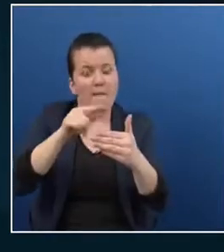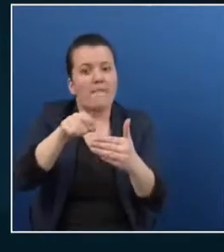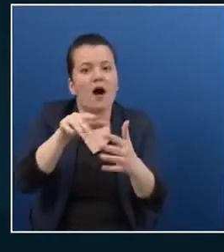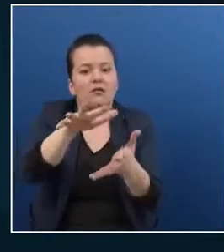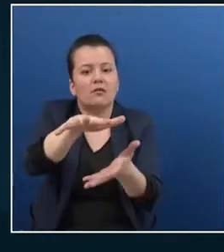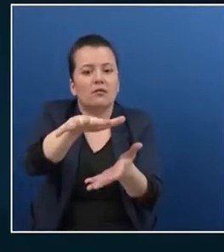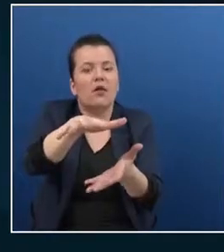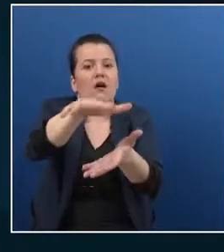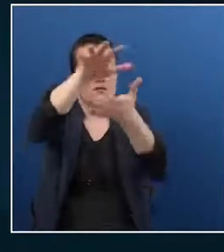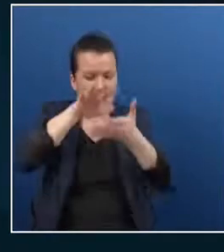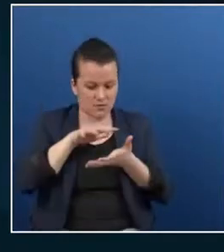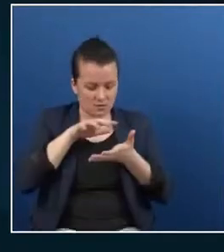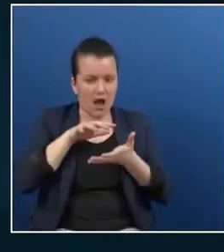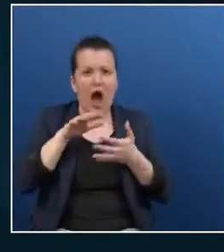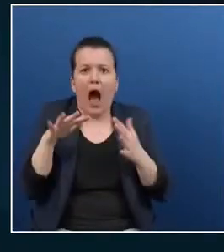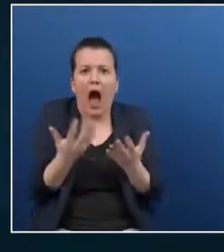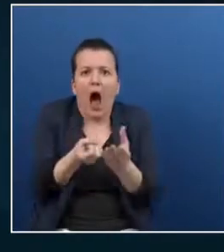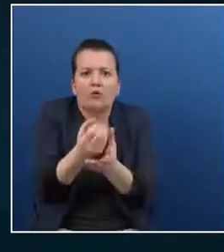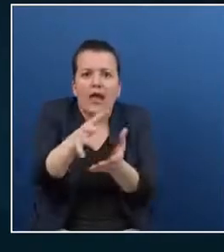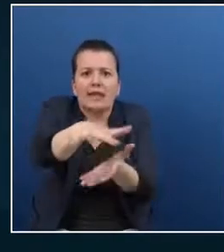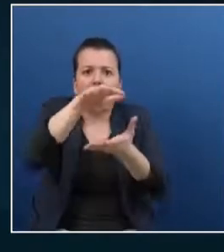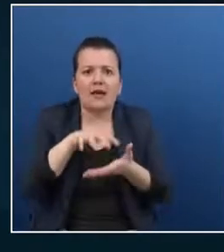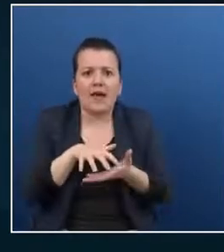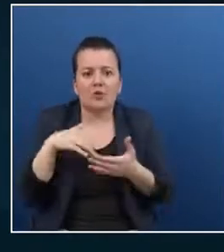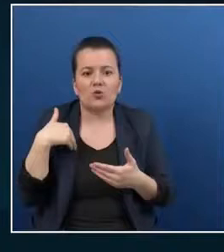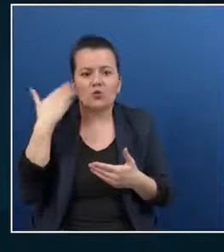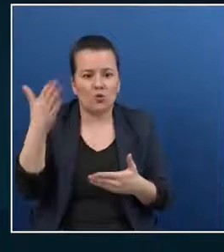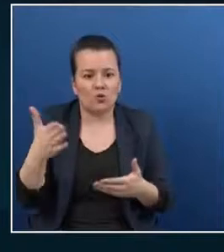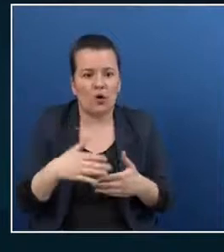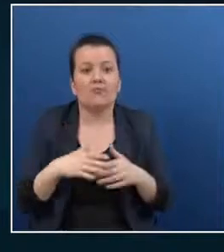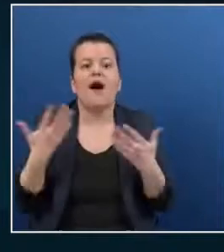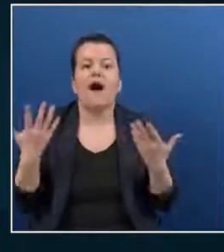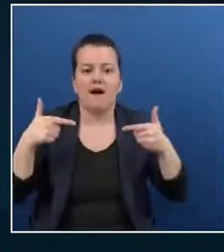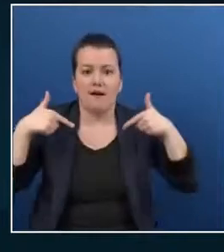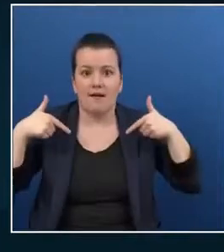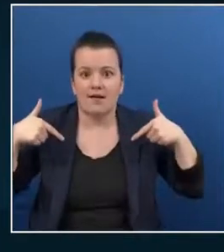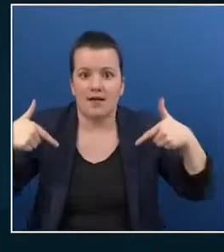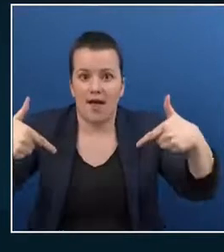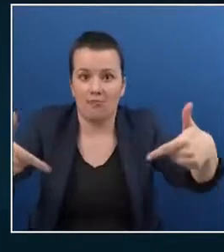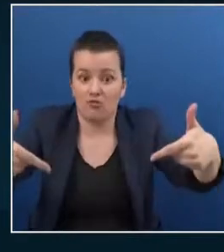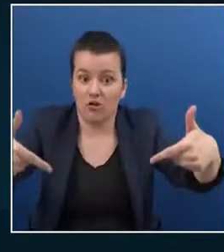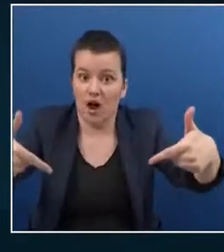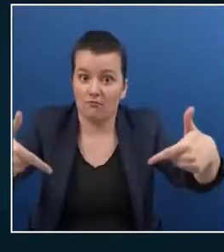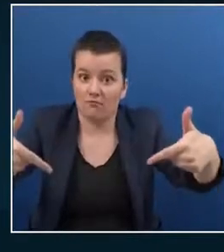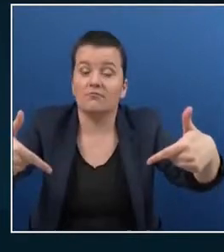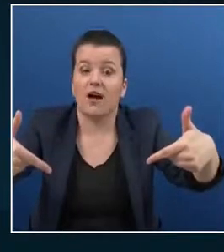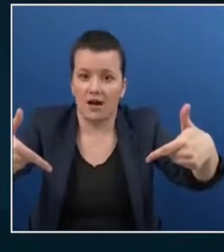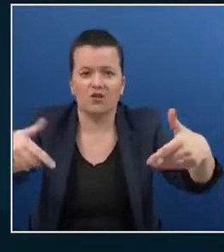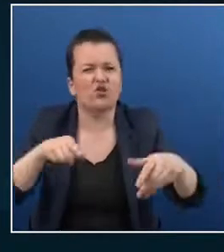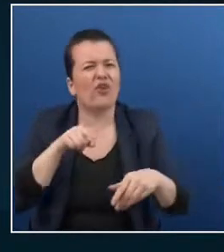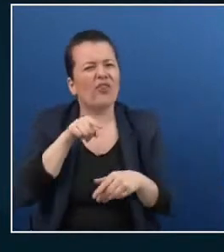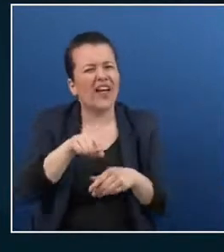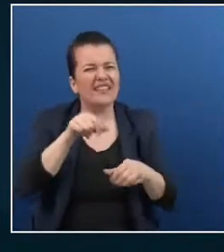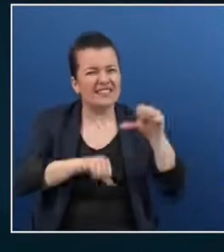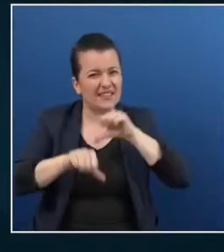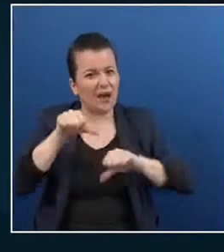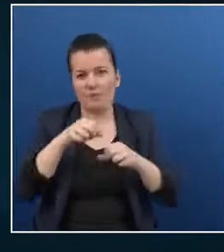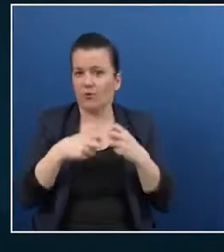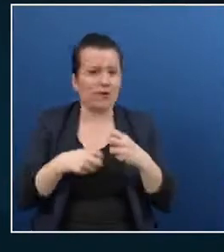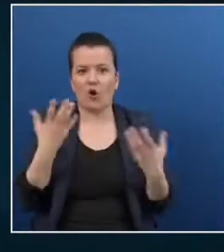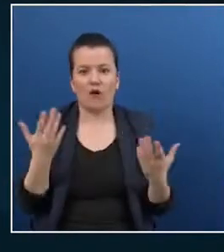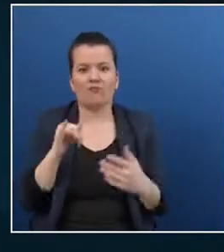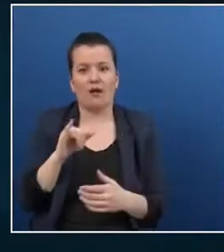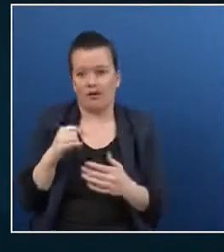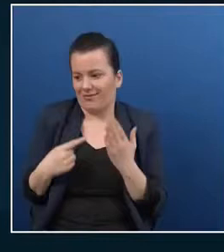camera traps, etc.? And that's an IoT problem, not a data science problem. Proof of concepts. I know how to build,